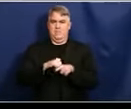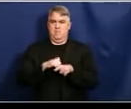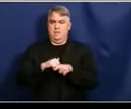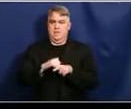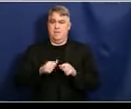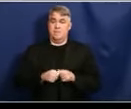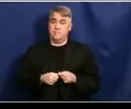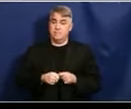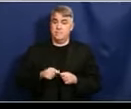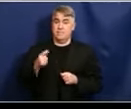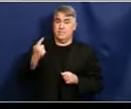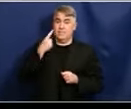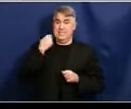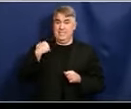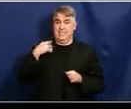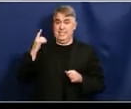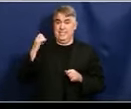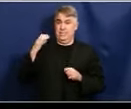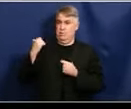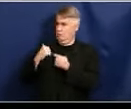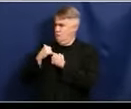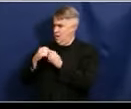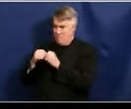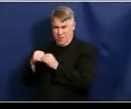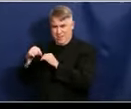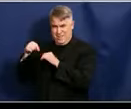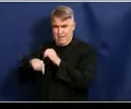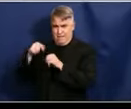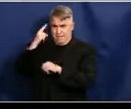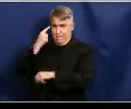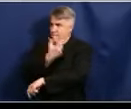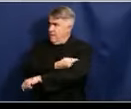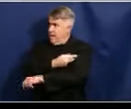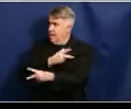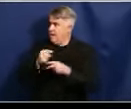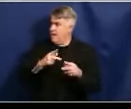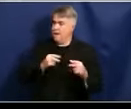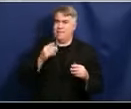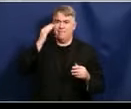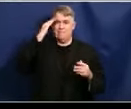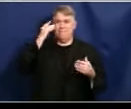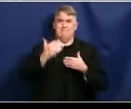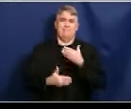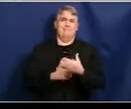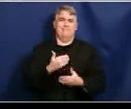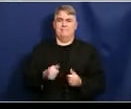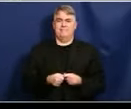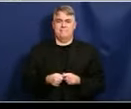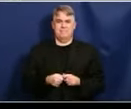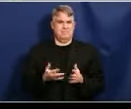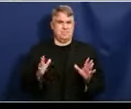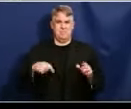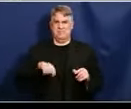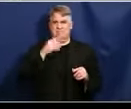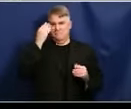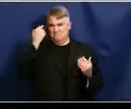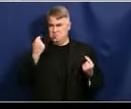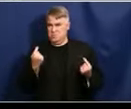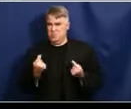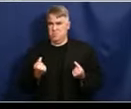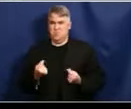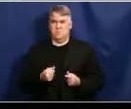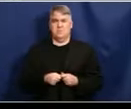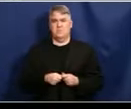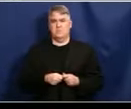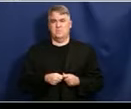and EMTs assist and become vaccinators. And so the premise of this was that we wanted to